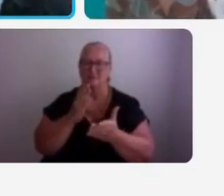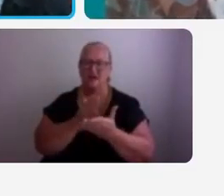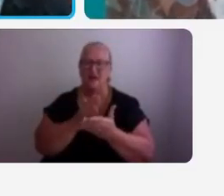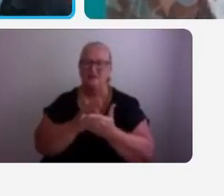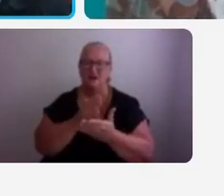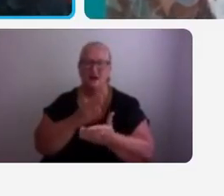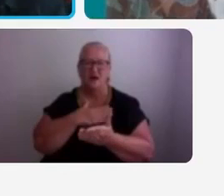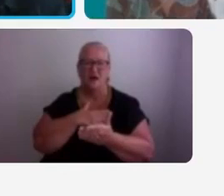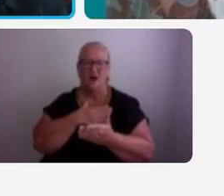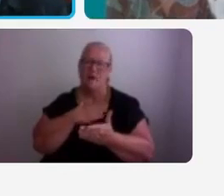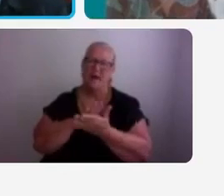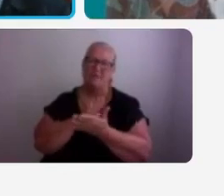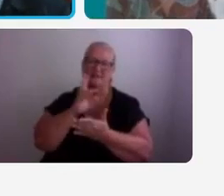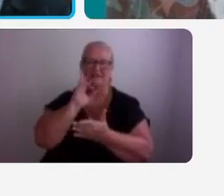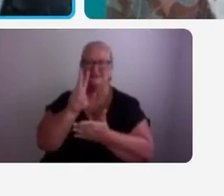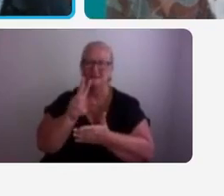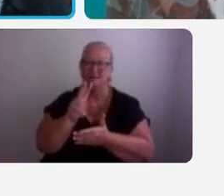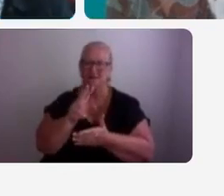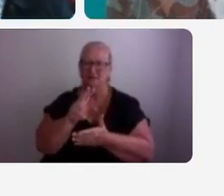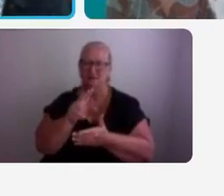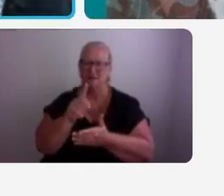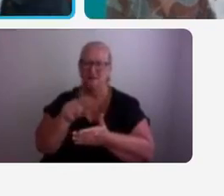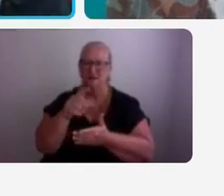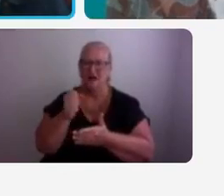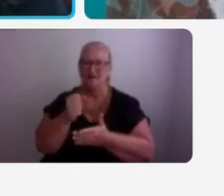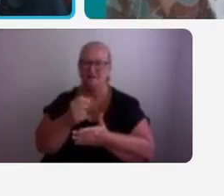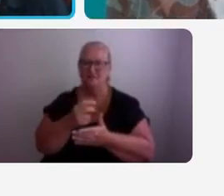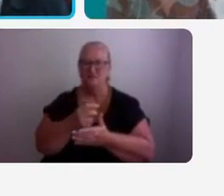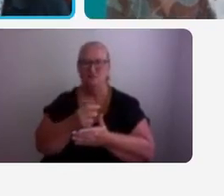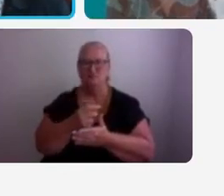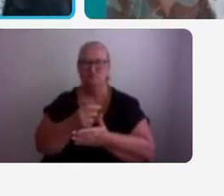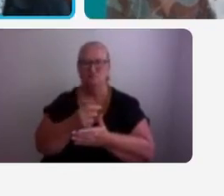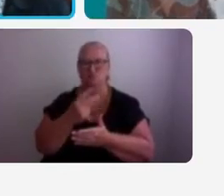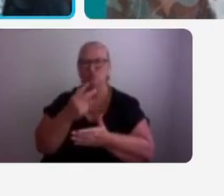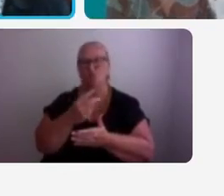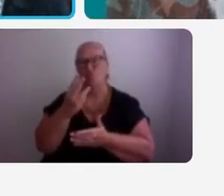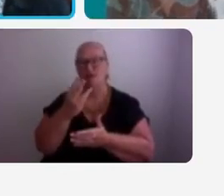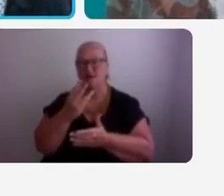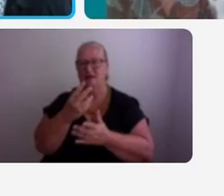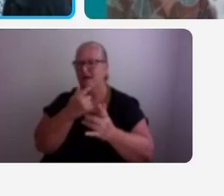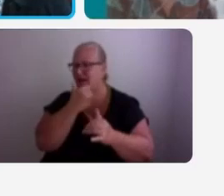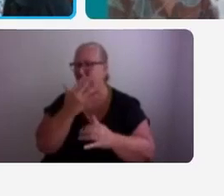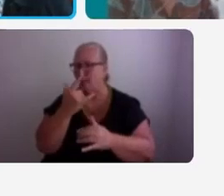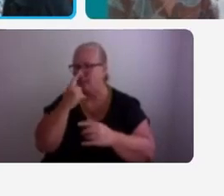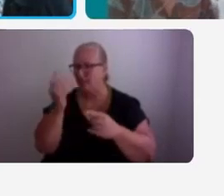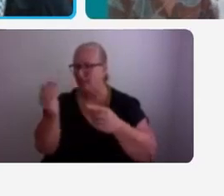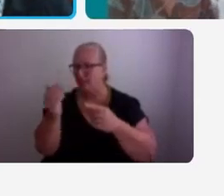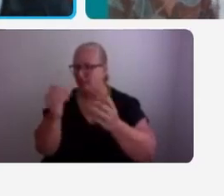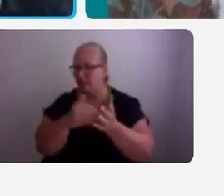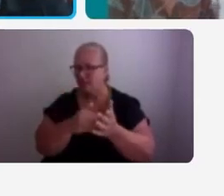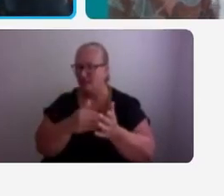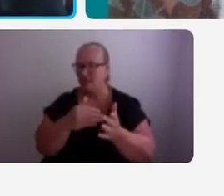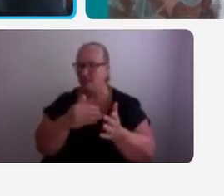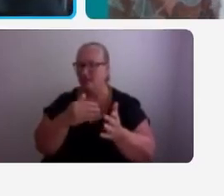see that always the test. There are 2 tests in these, well, 3 tests in these things. The first is how many people came and registered, and there were a